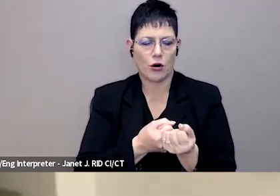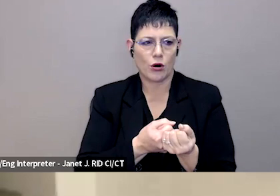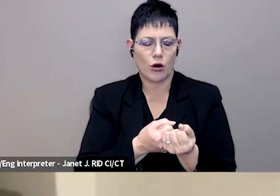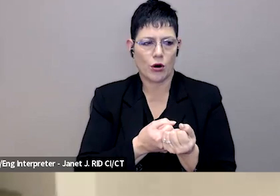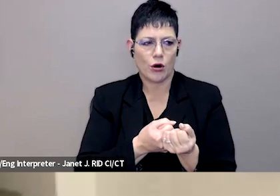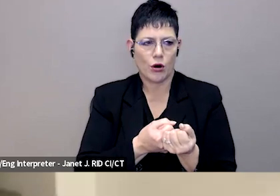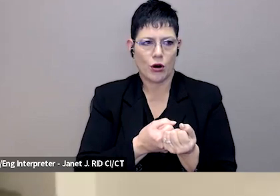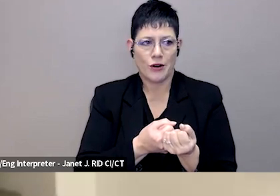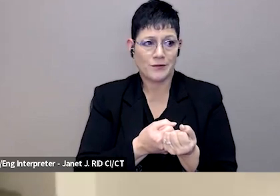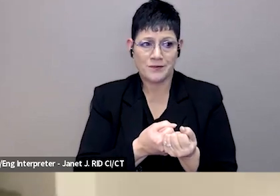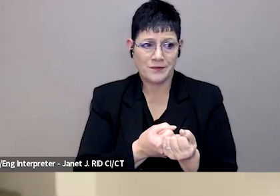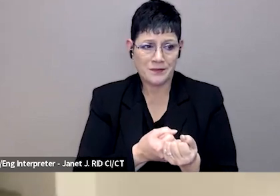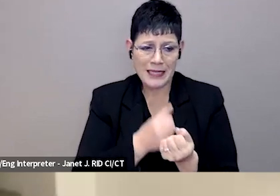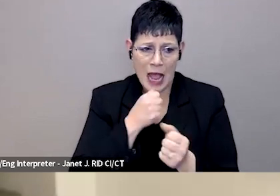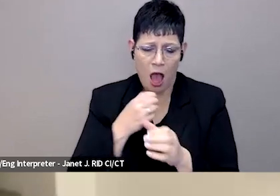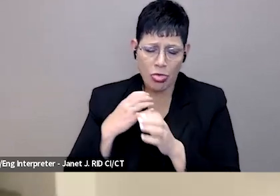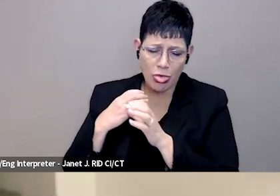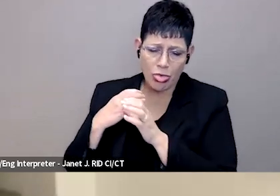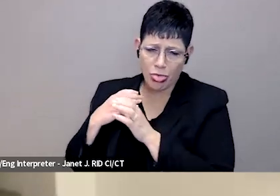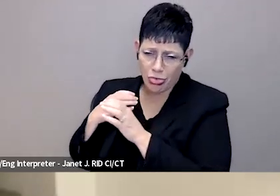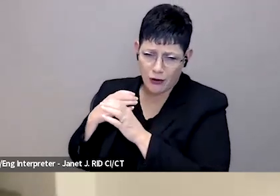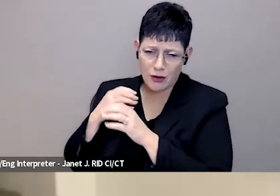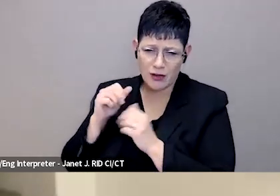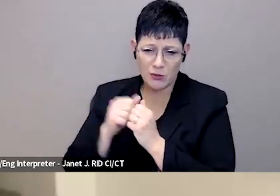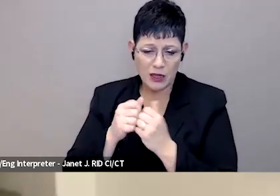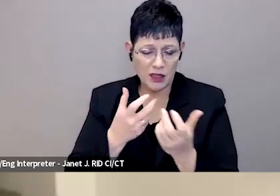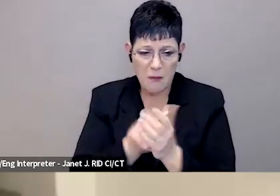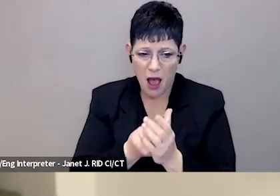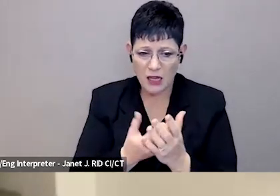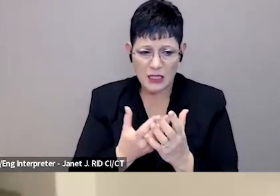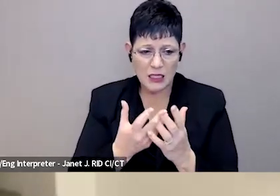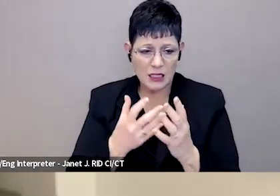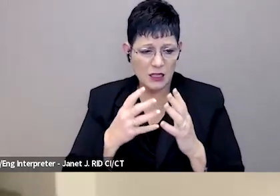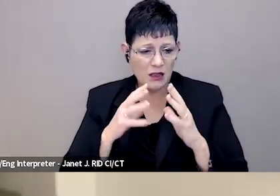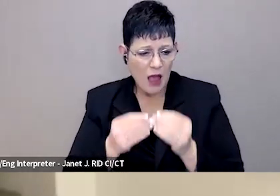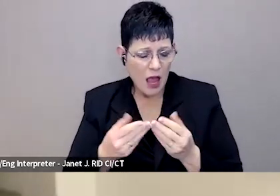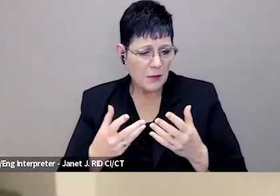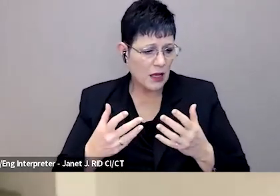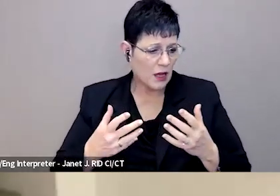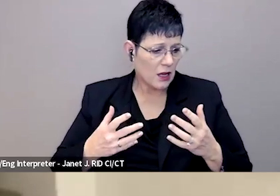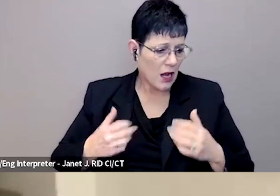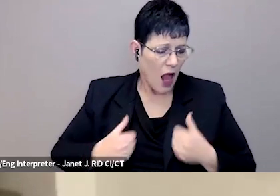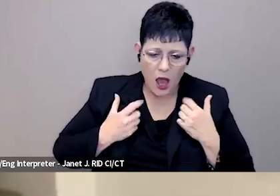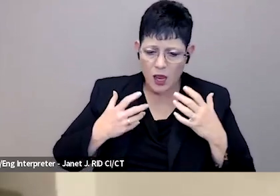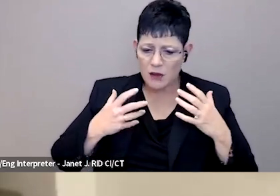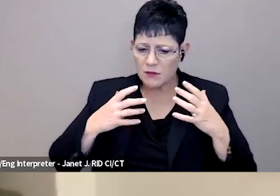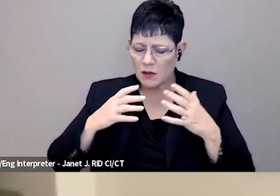stress and so much difficulty, economically, interpersonally, and emotionally.